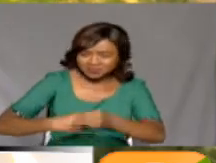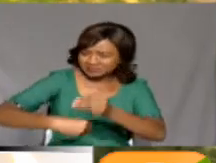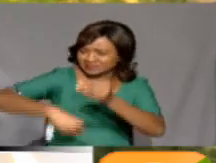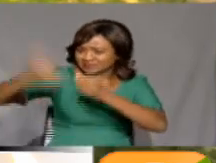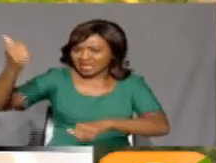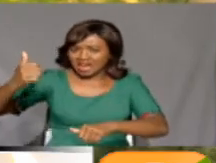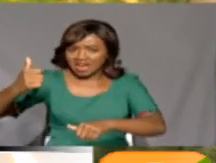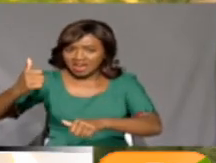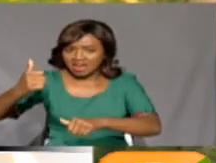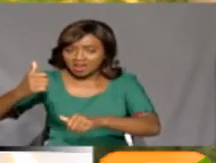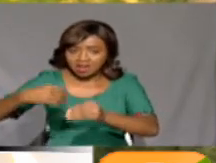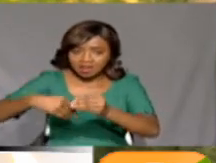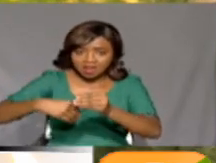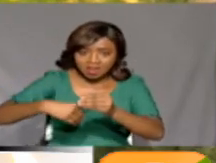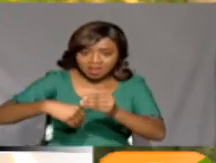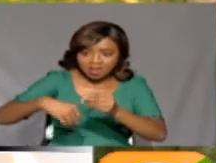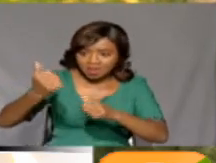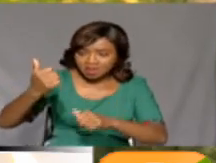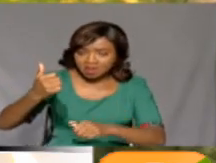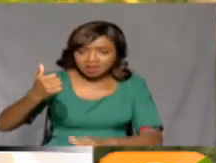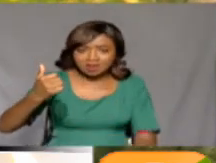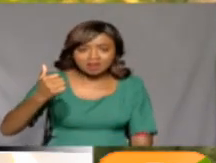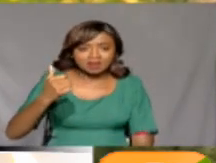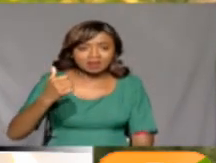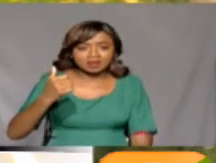And with that piece of land, I remember